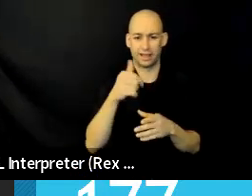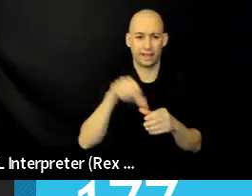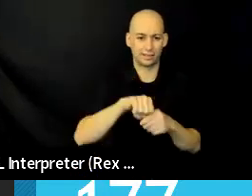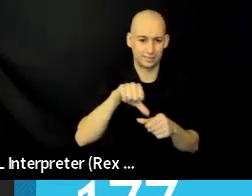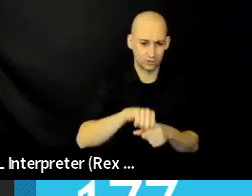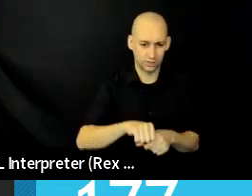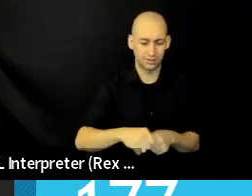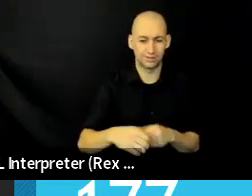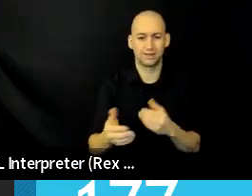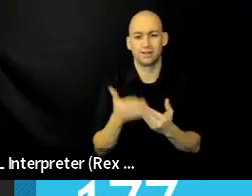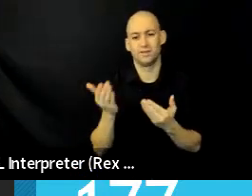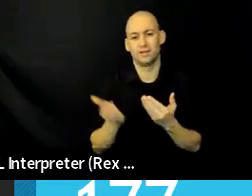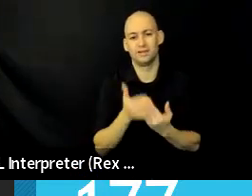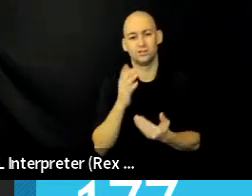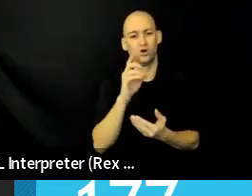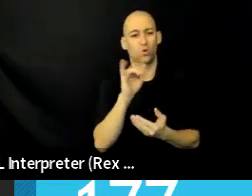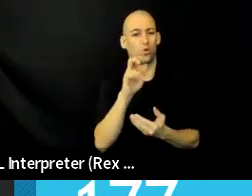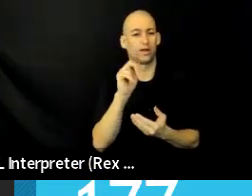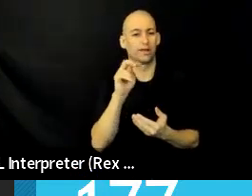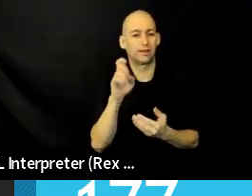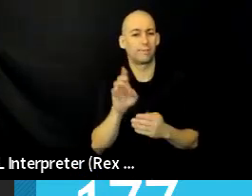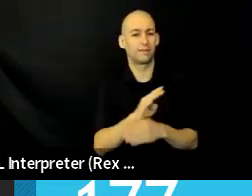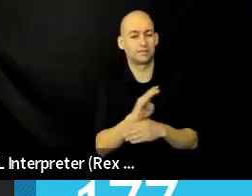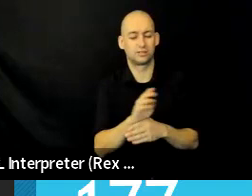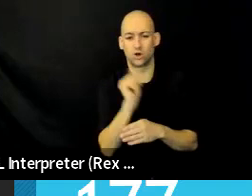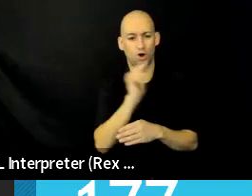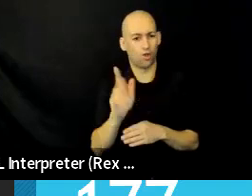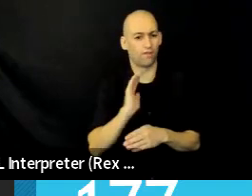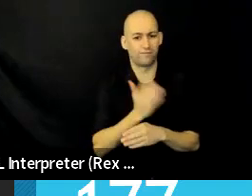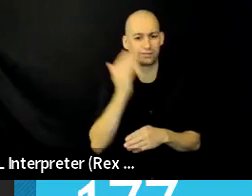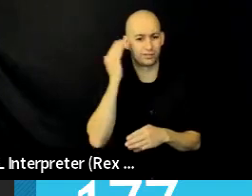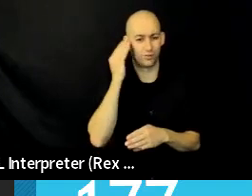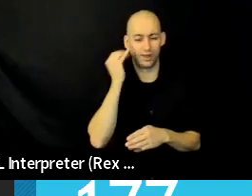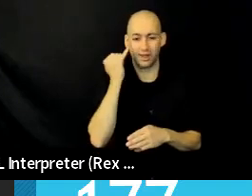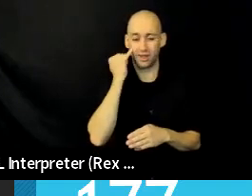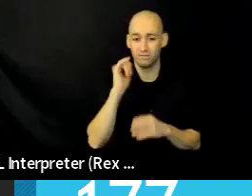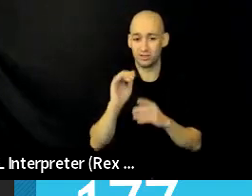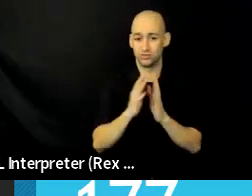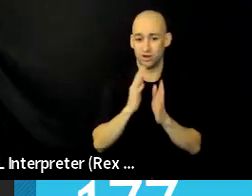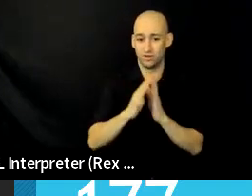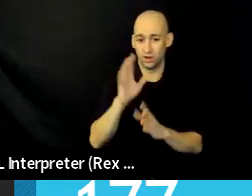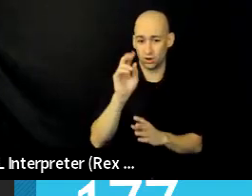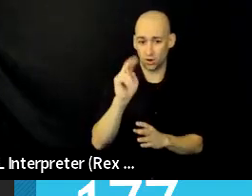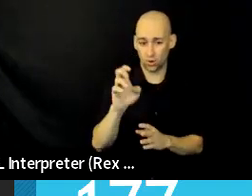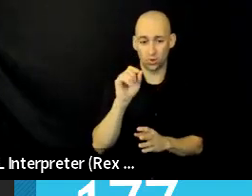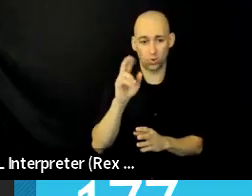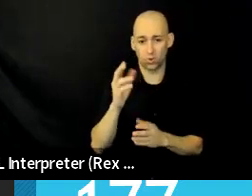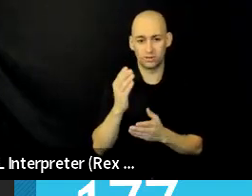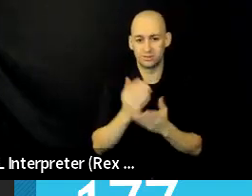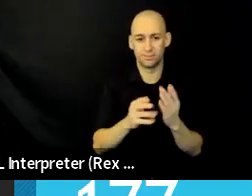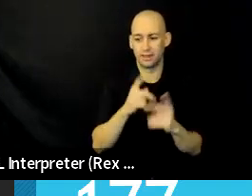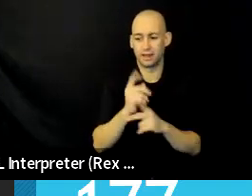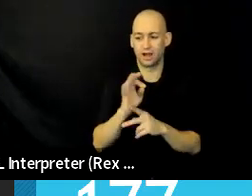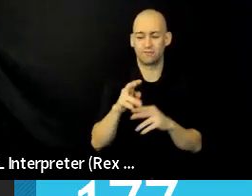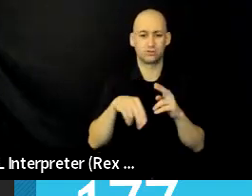are convenience-oriented businesses. As all of us know, if there's a traffic cone or some kind of construction